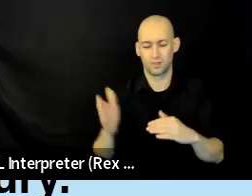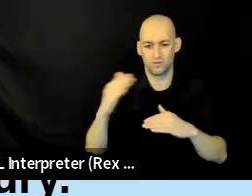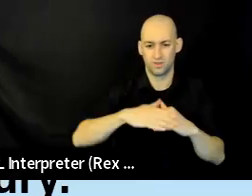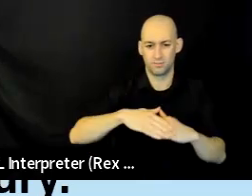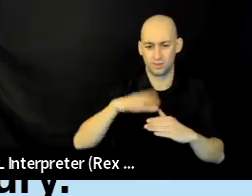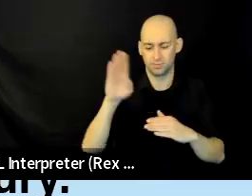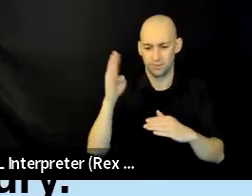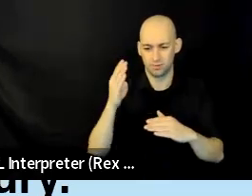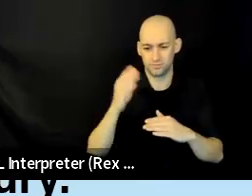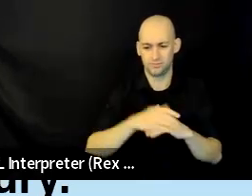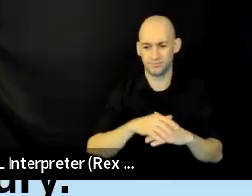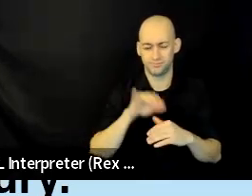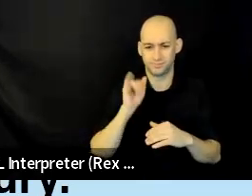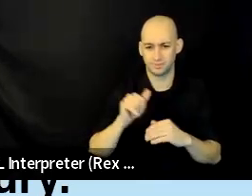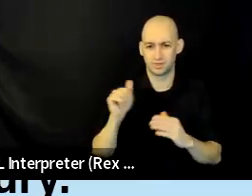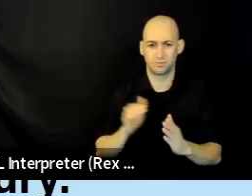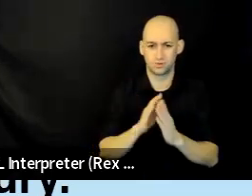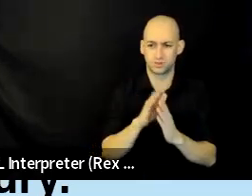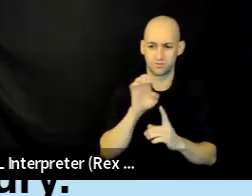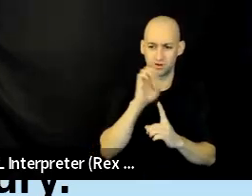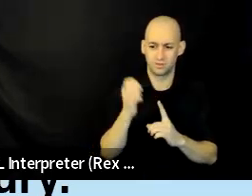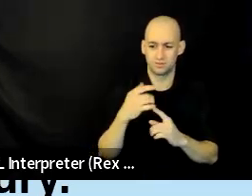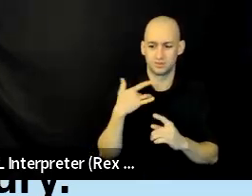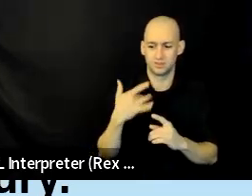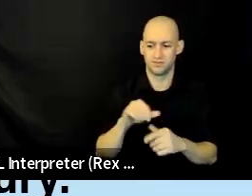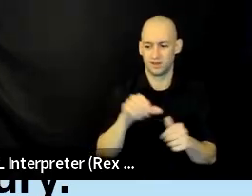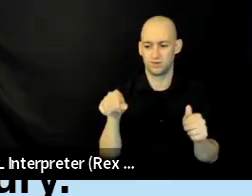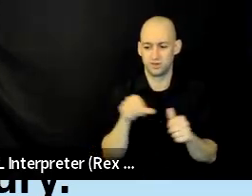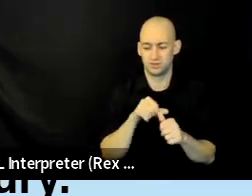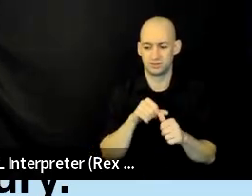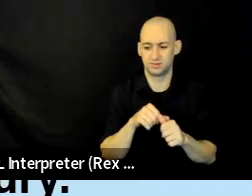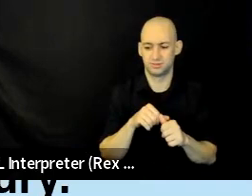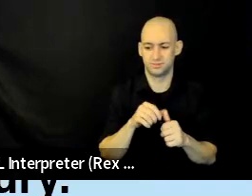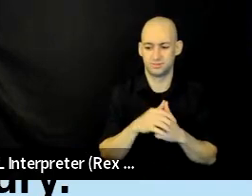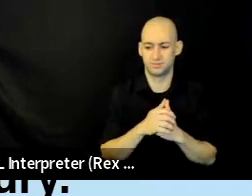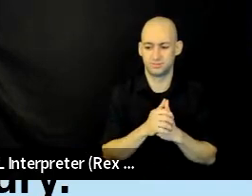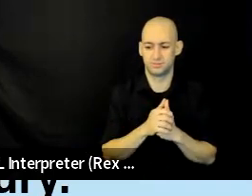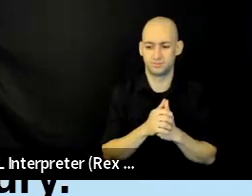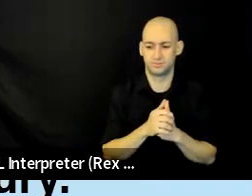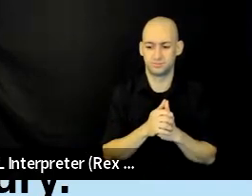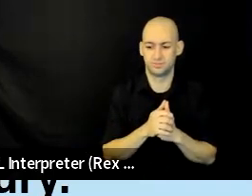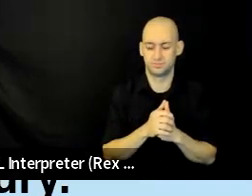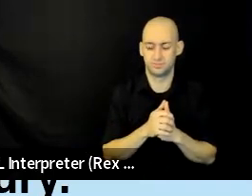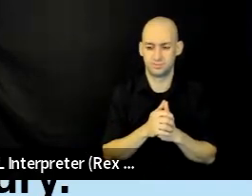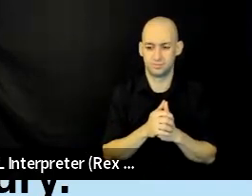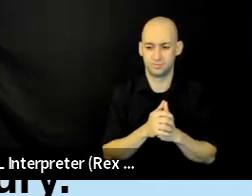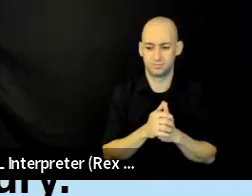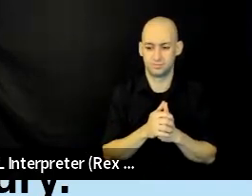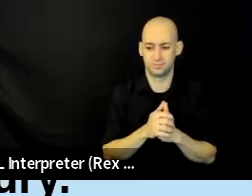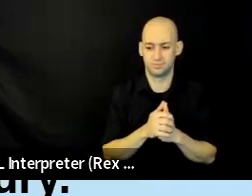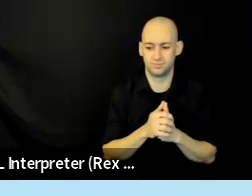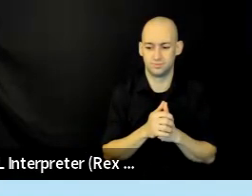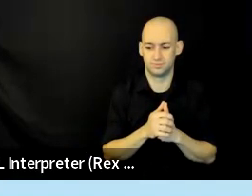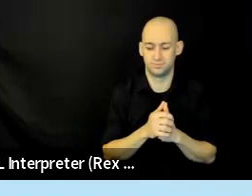encroaching environmentally sensitive areas shown in green color and encroaching floodplain shown in blue color. Next.